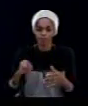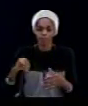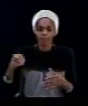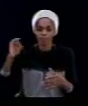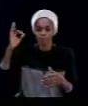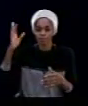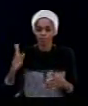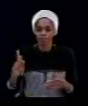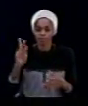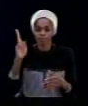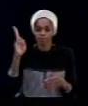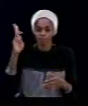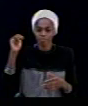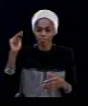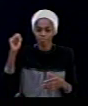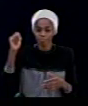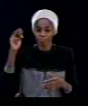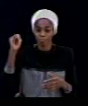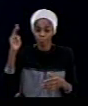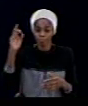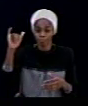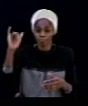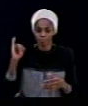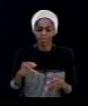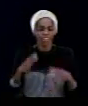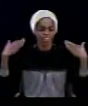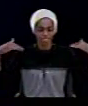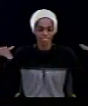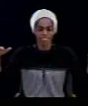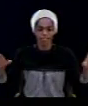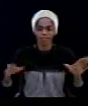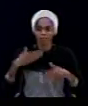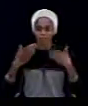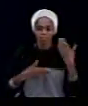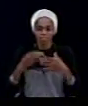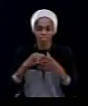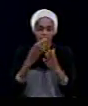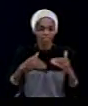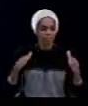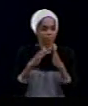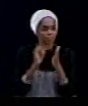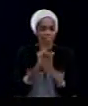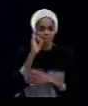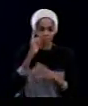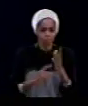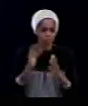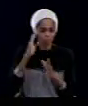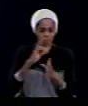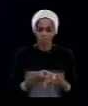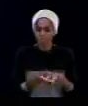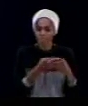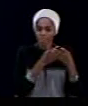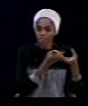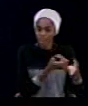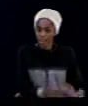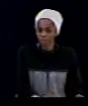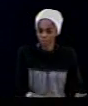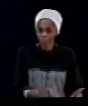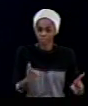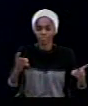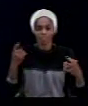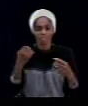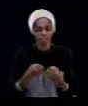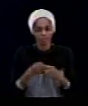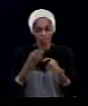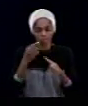angels rejoice in heaven every month. And that is going to happen this month, even from today.